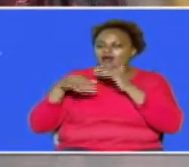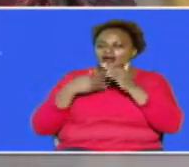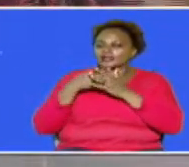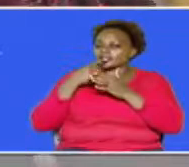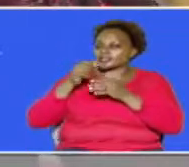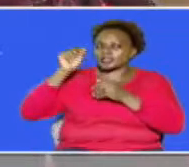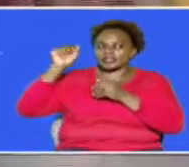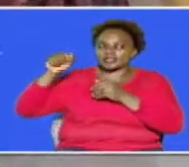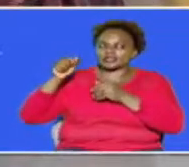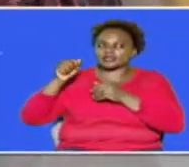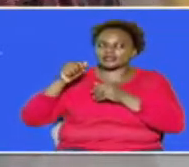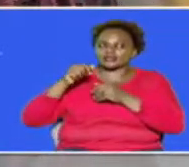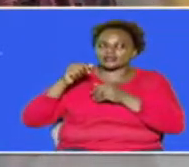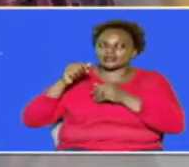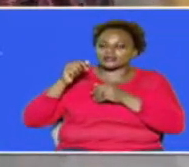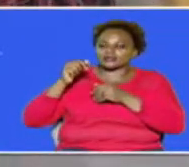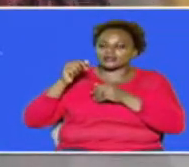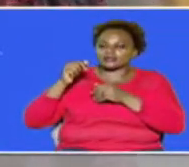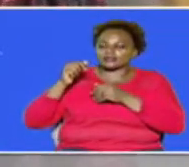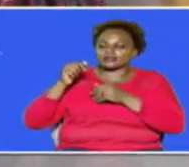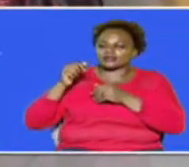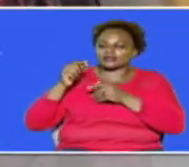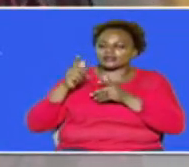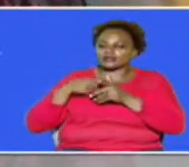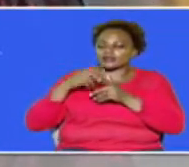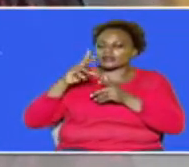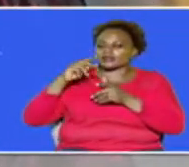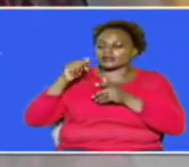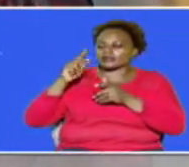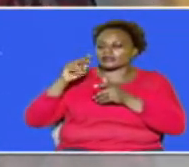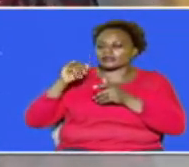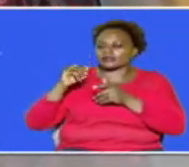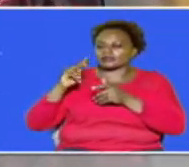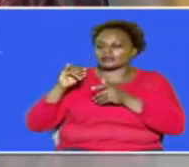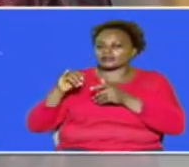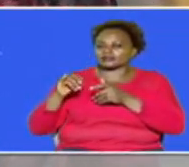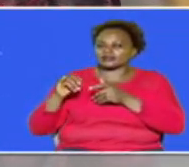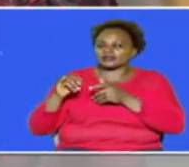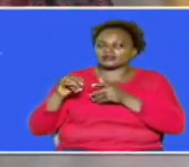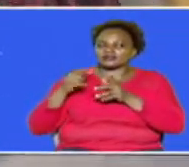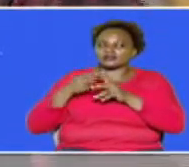aye. Aye. We are very happy. Then Kanini Kega came and he said, aye, sasa.